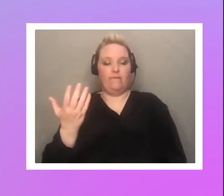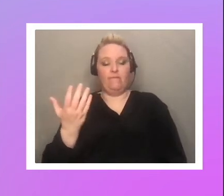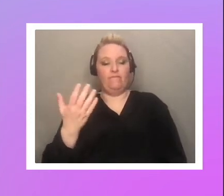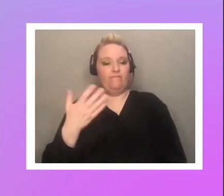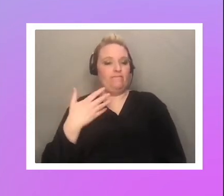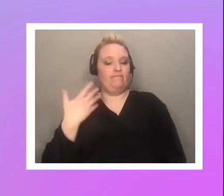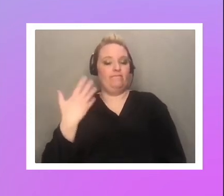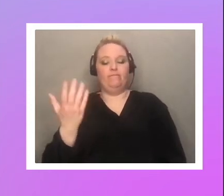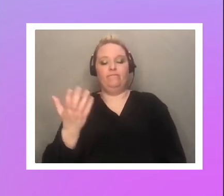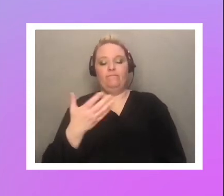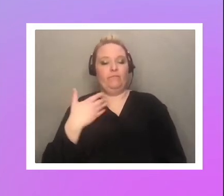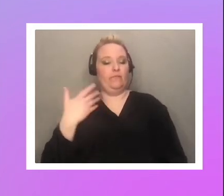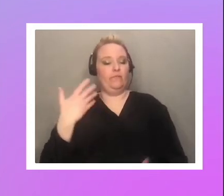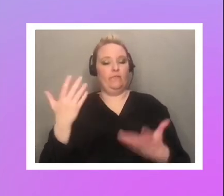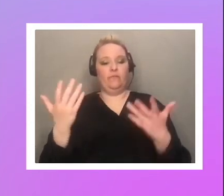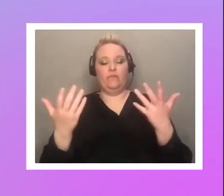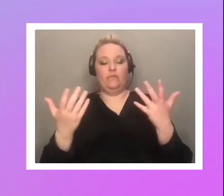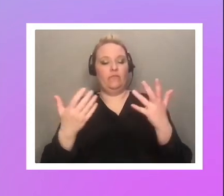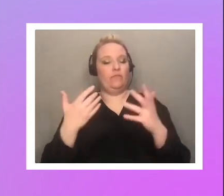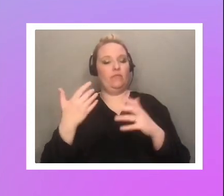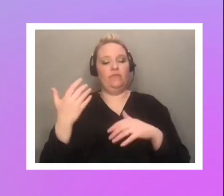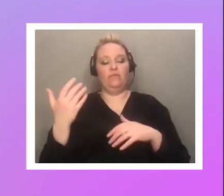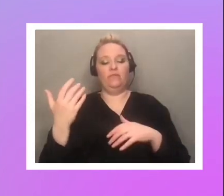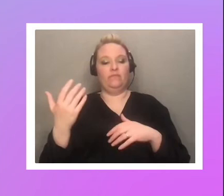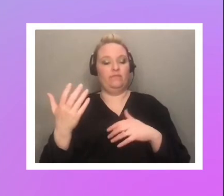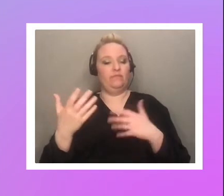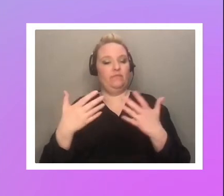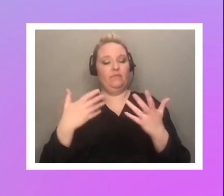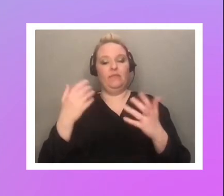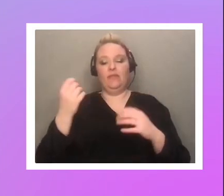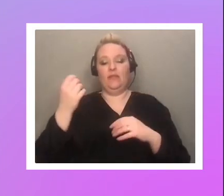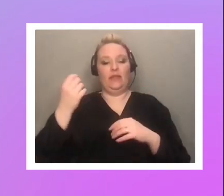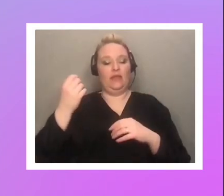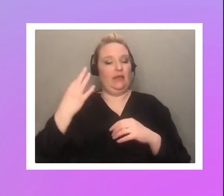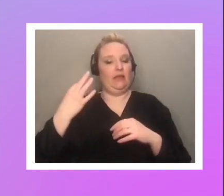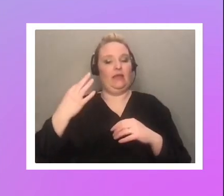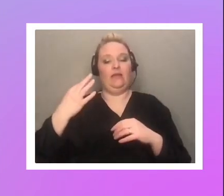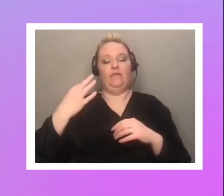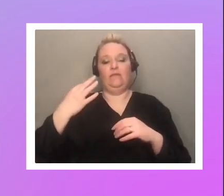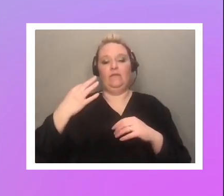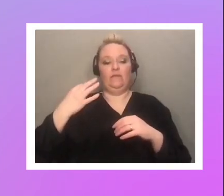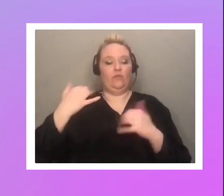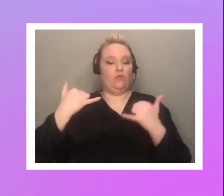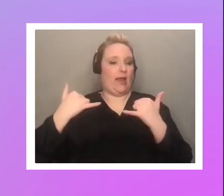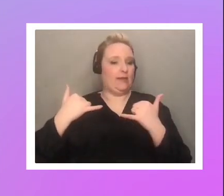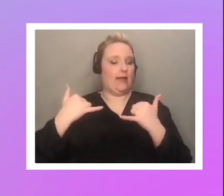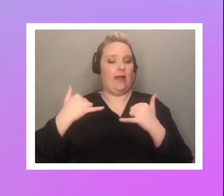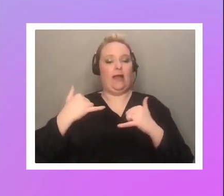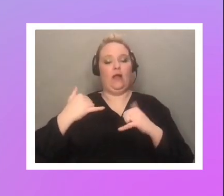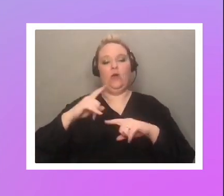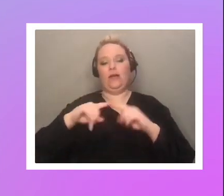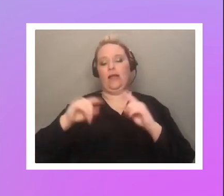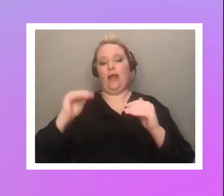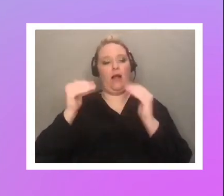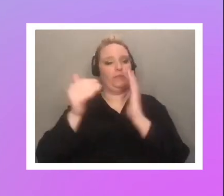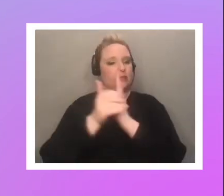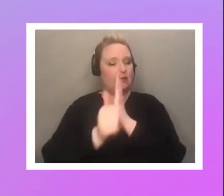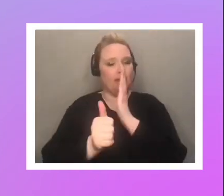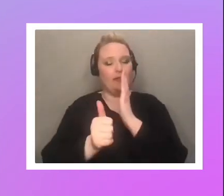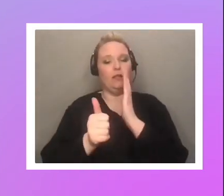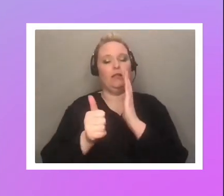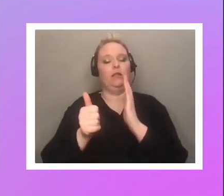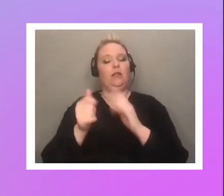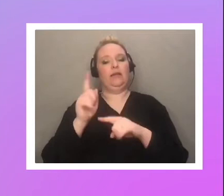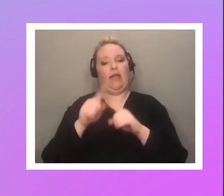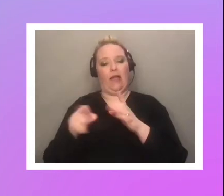the possibilities of really upskilling and really shifting accessibility